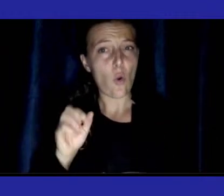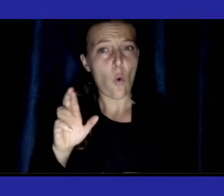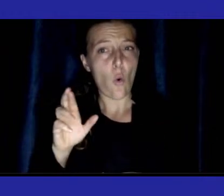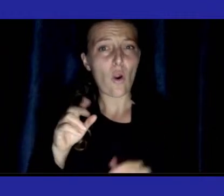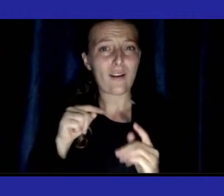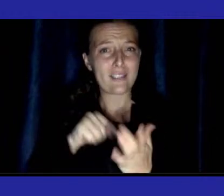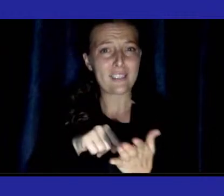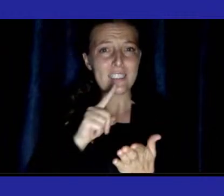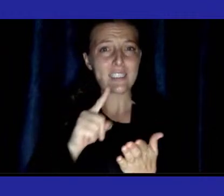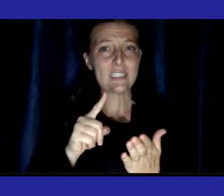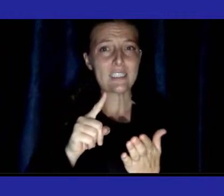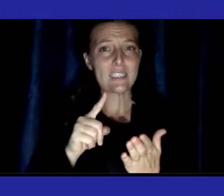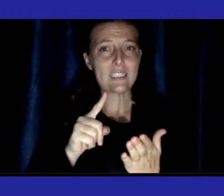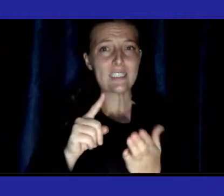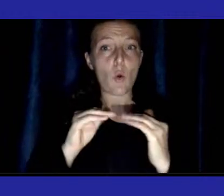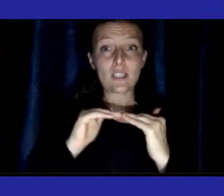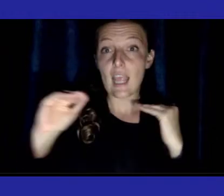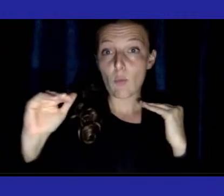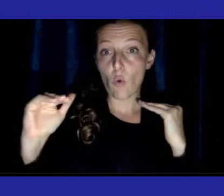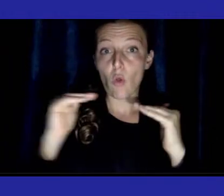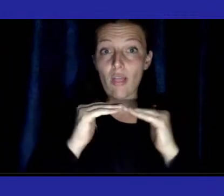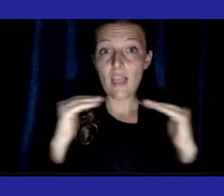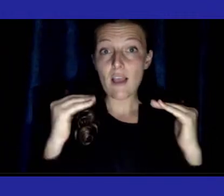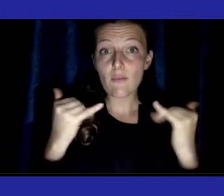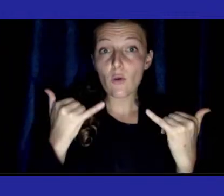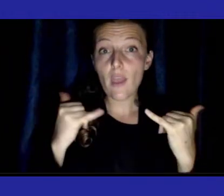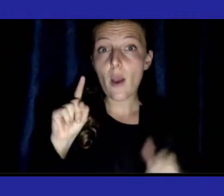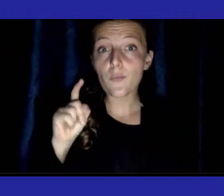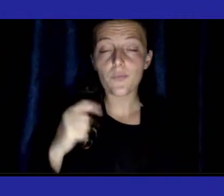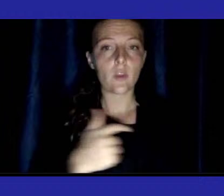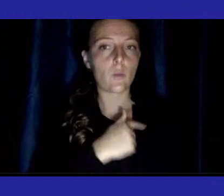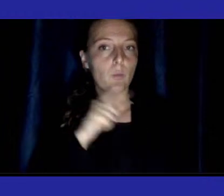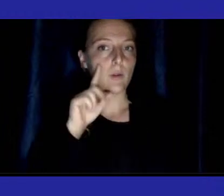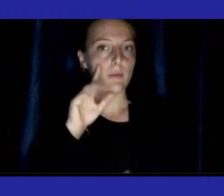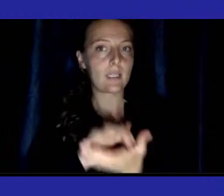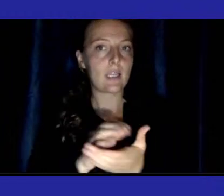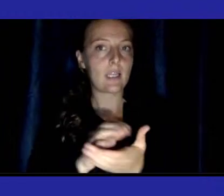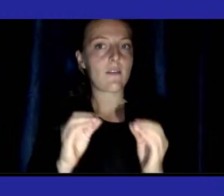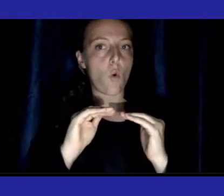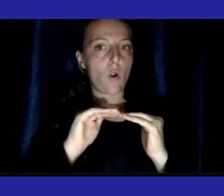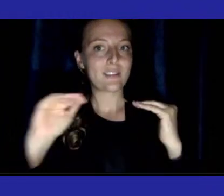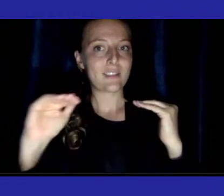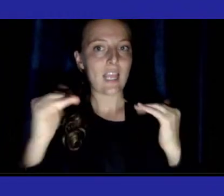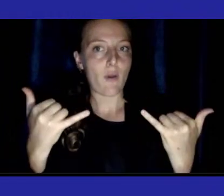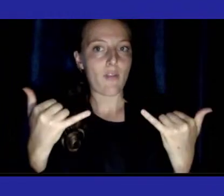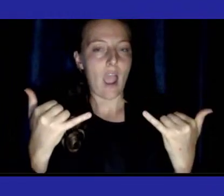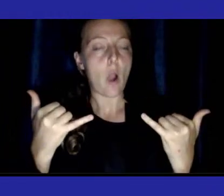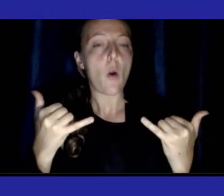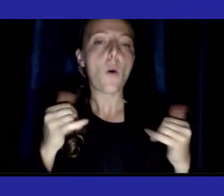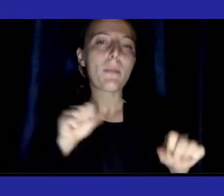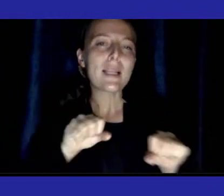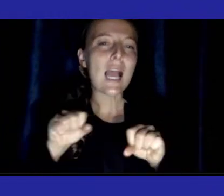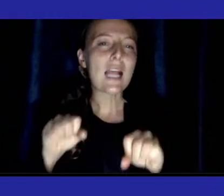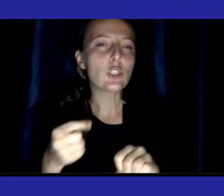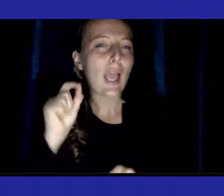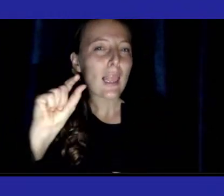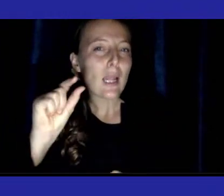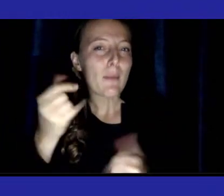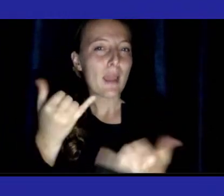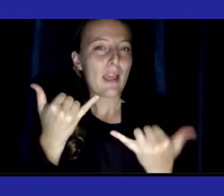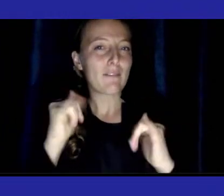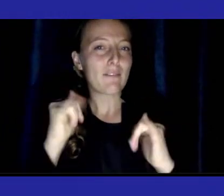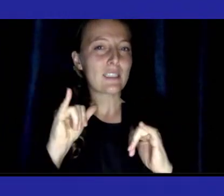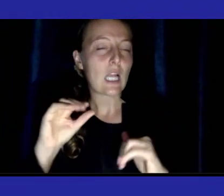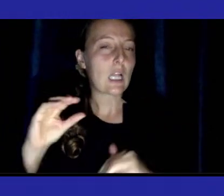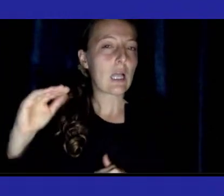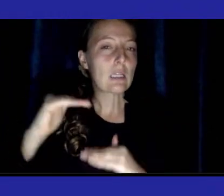this point, or? We think this is more stable. I think there's potentially always a little bit of still, overhang, but, I